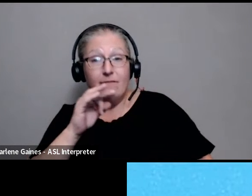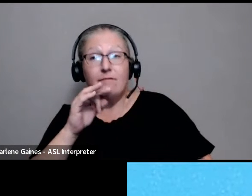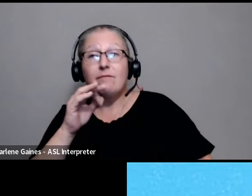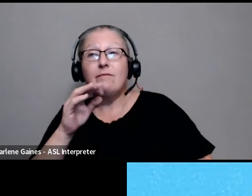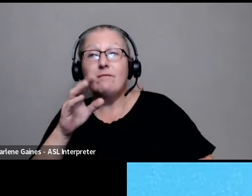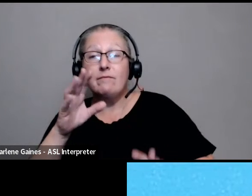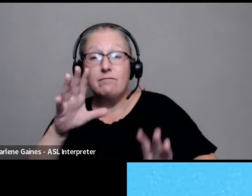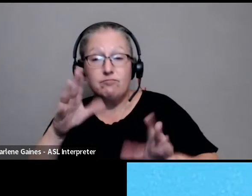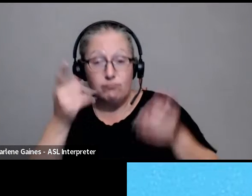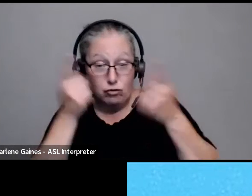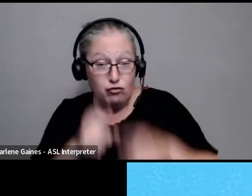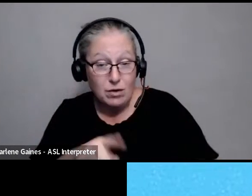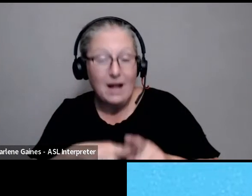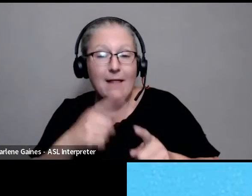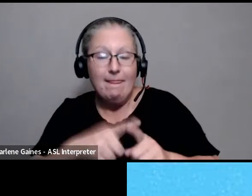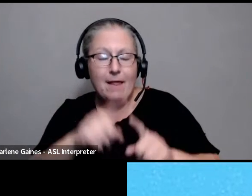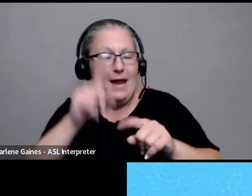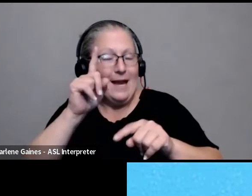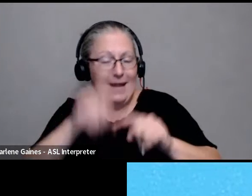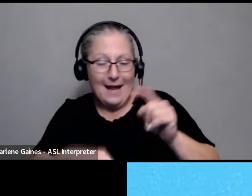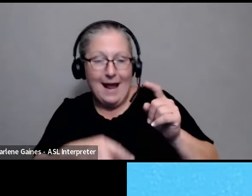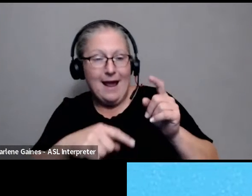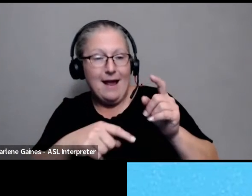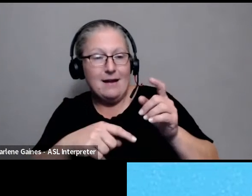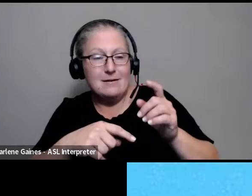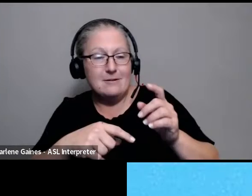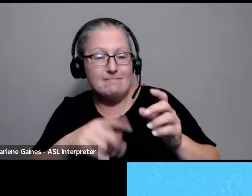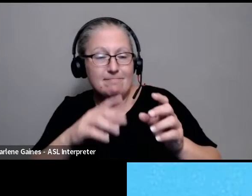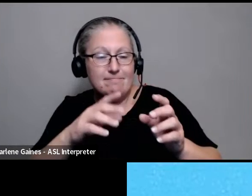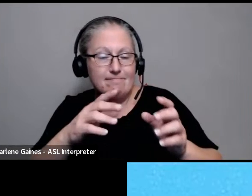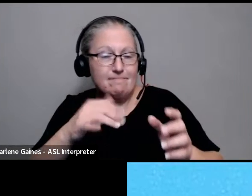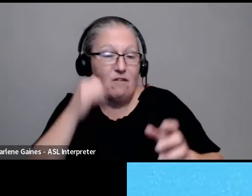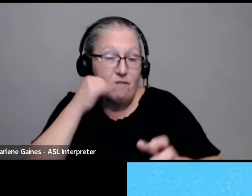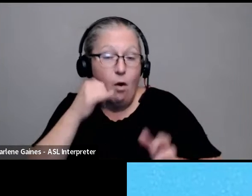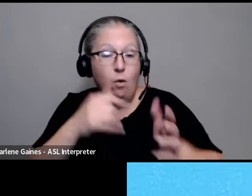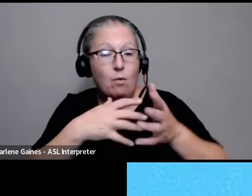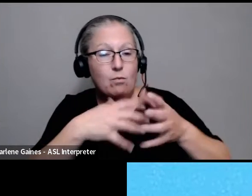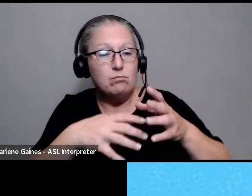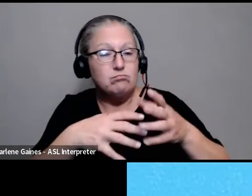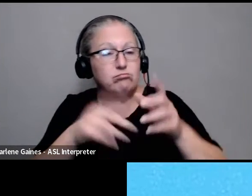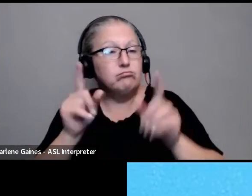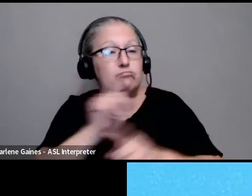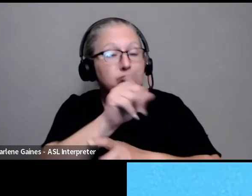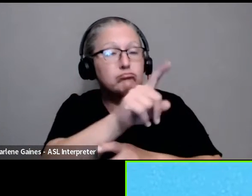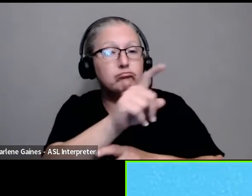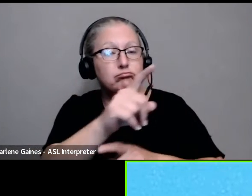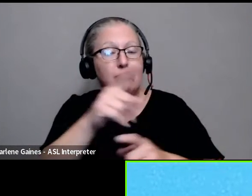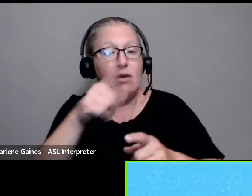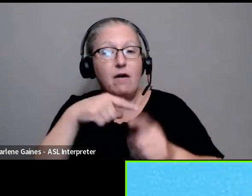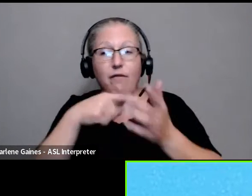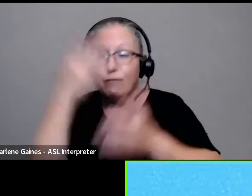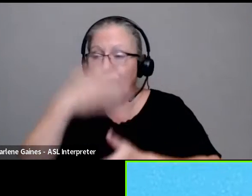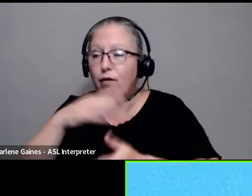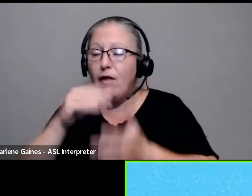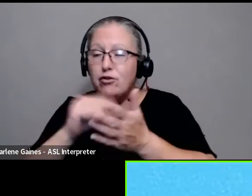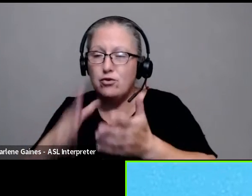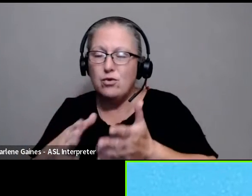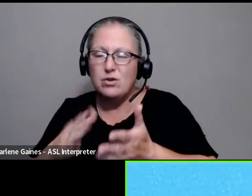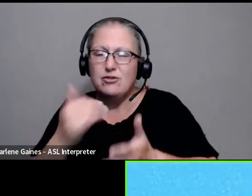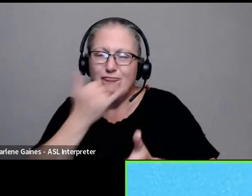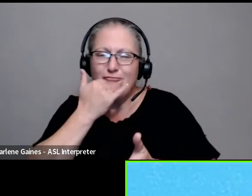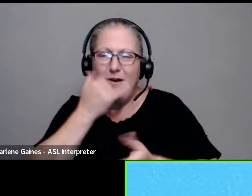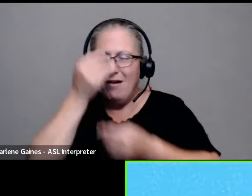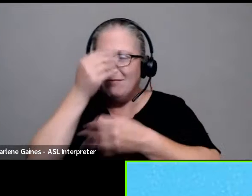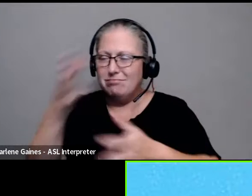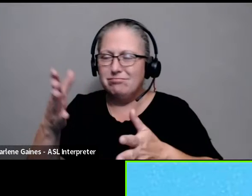you can't be out in the open spaces and have it out or it just sends the wrong message. So thank you. Yeah, no, you have a point, even with